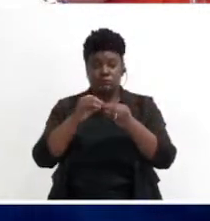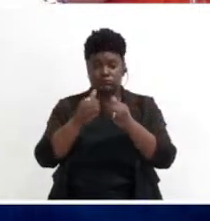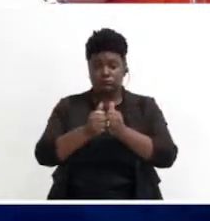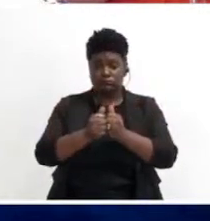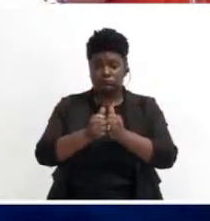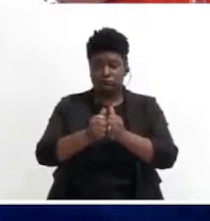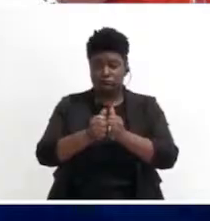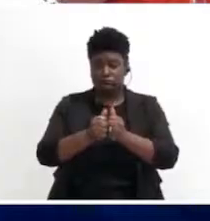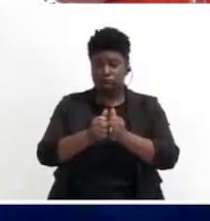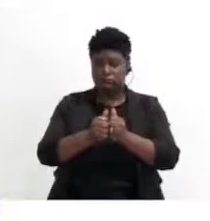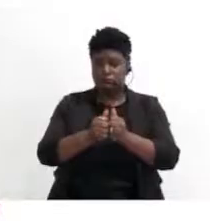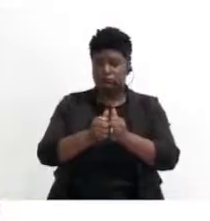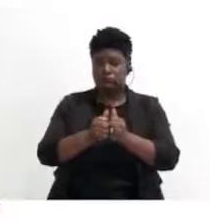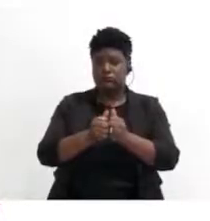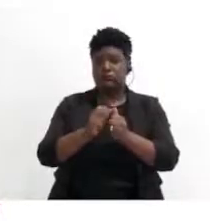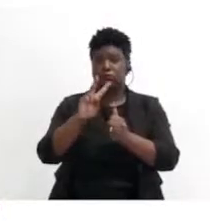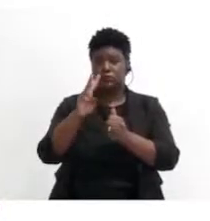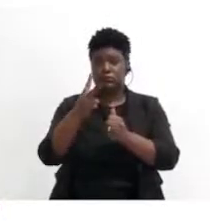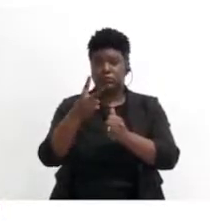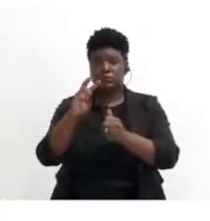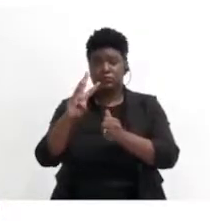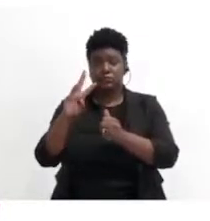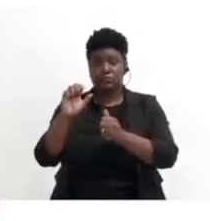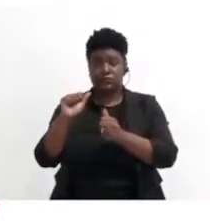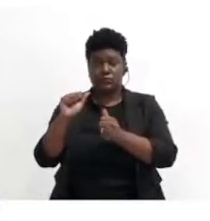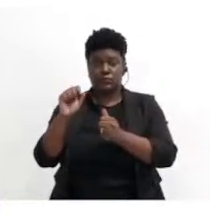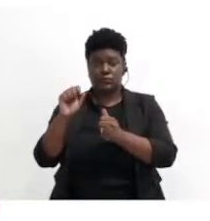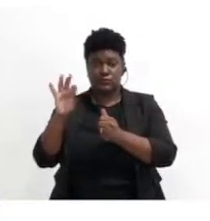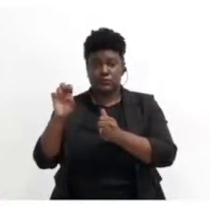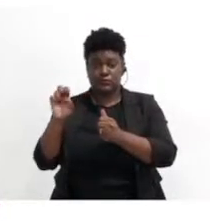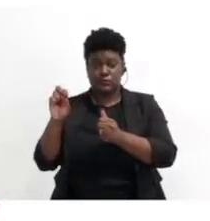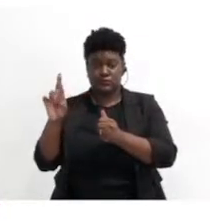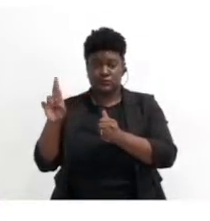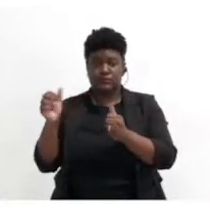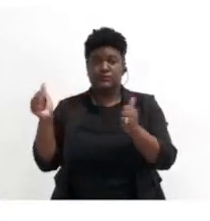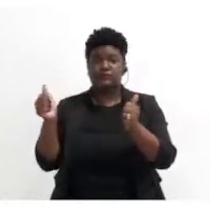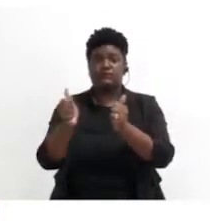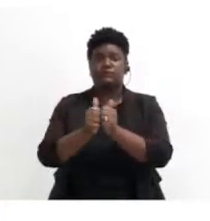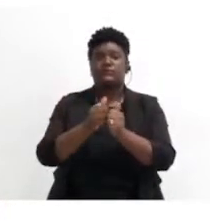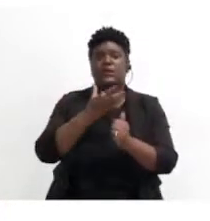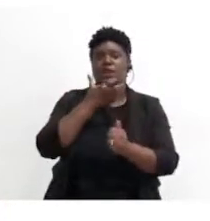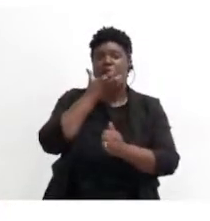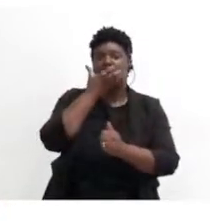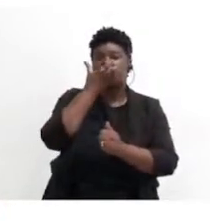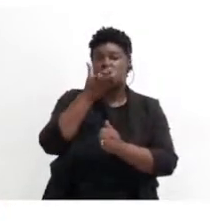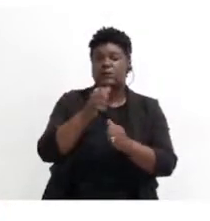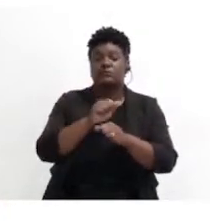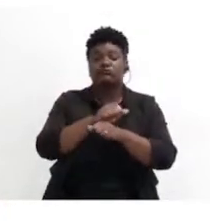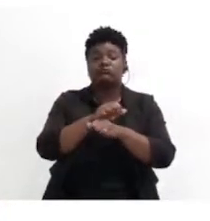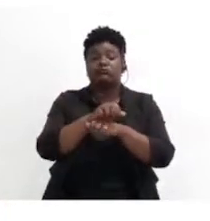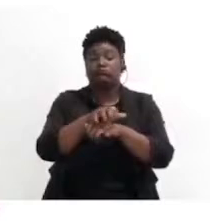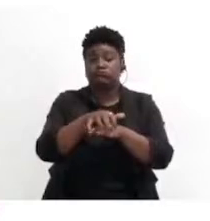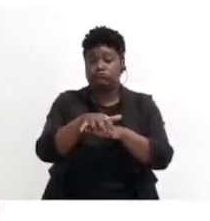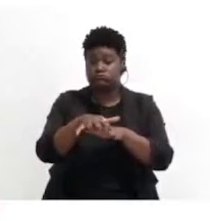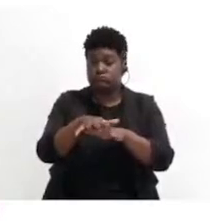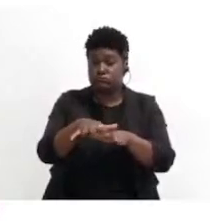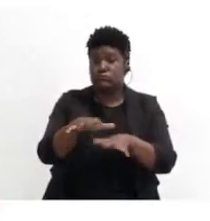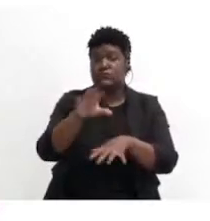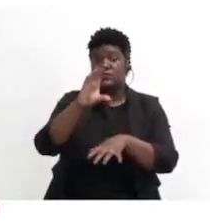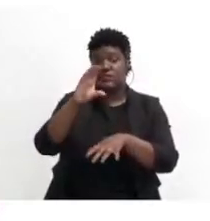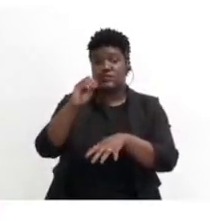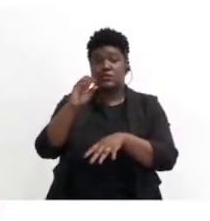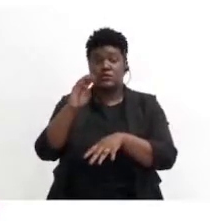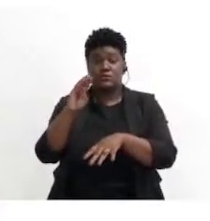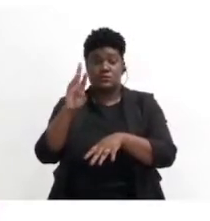two wafers together, and then you apply heat, and the heat expands the copper, and when they touch, they start to